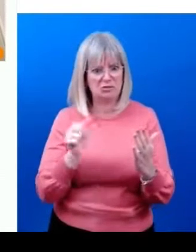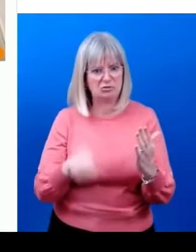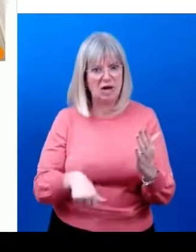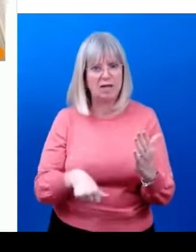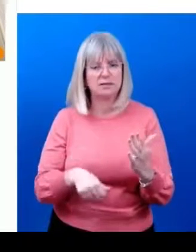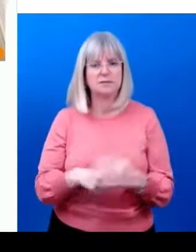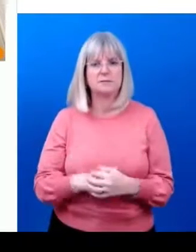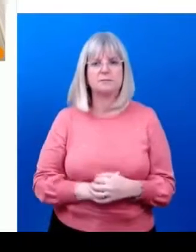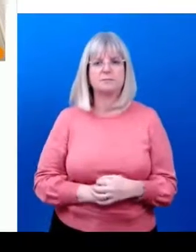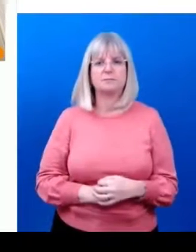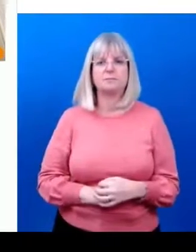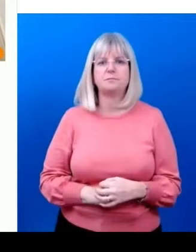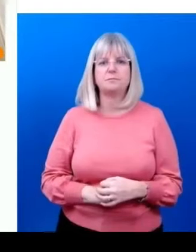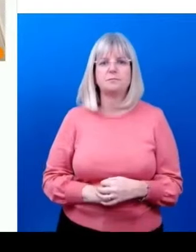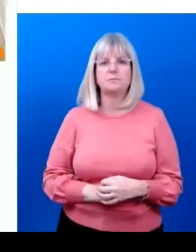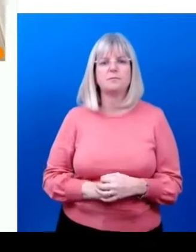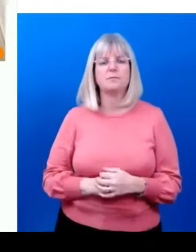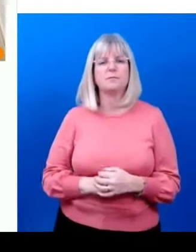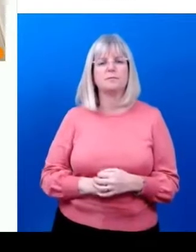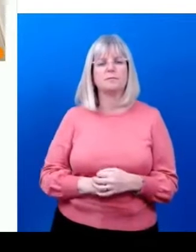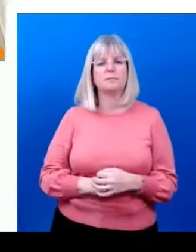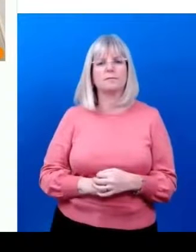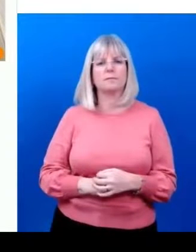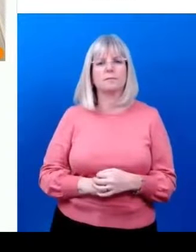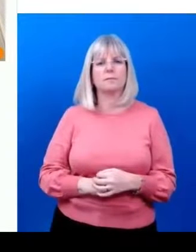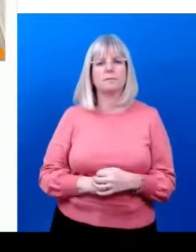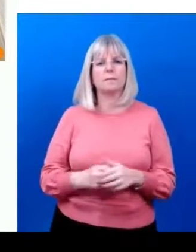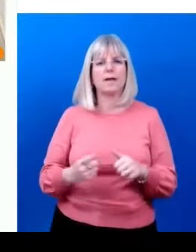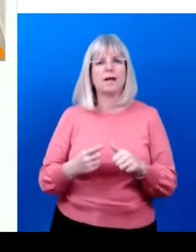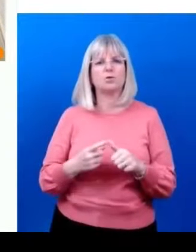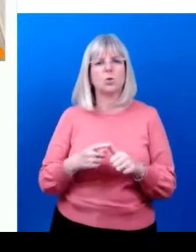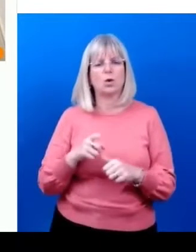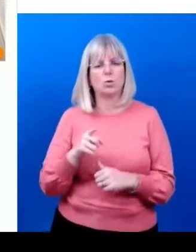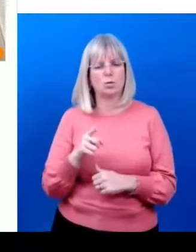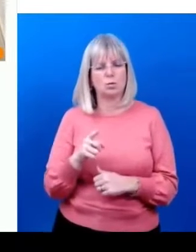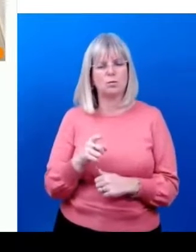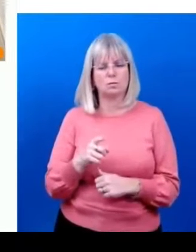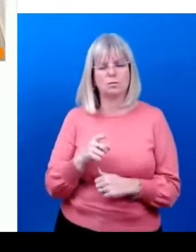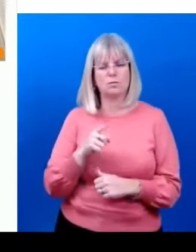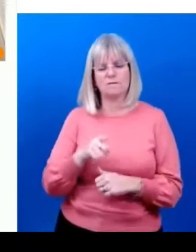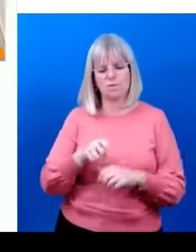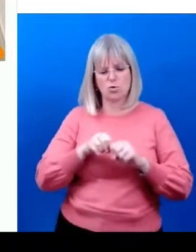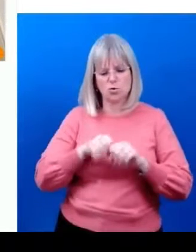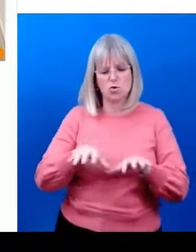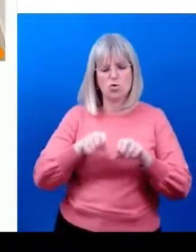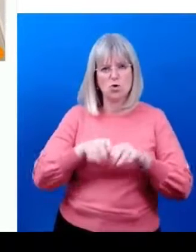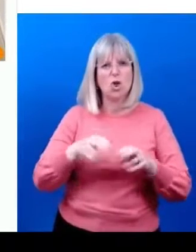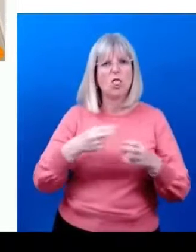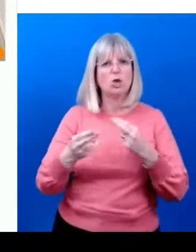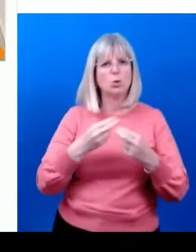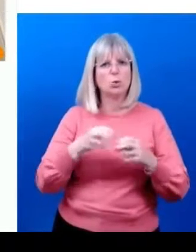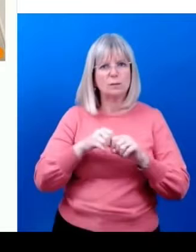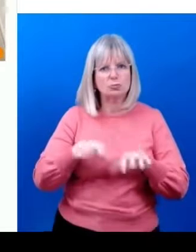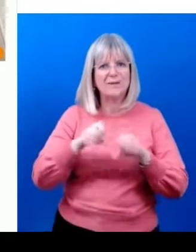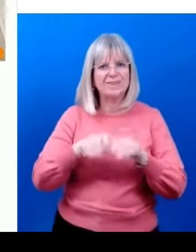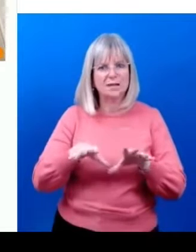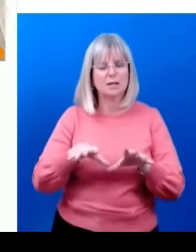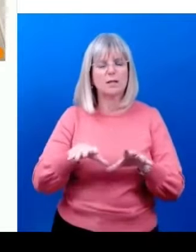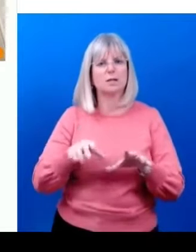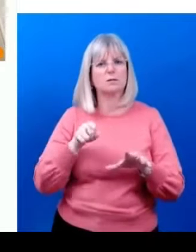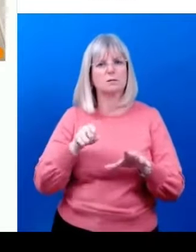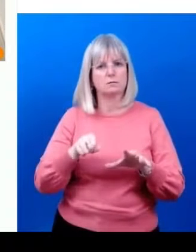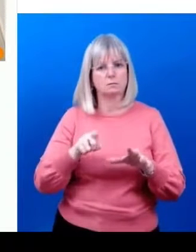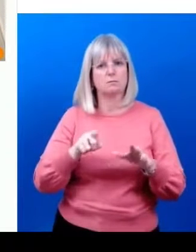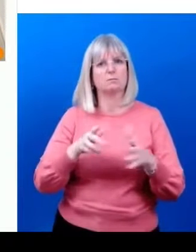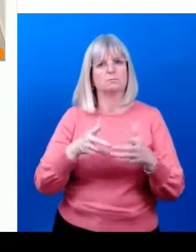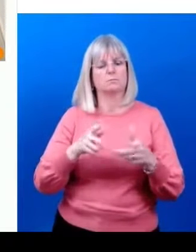COVID information, it made a shift in terms of accessibility. So it's quite interesting that the UK government is quite good